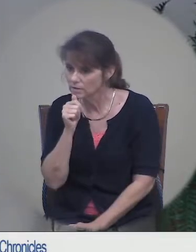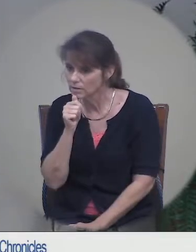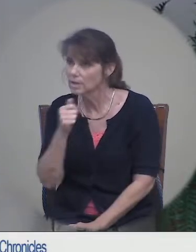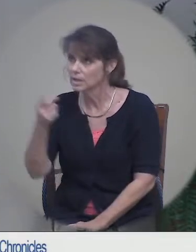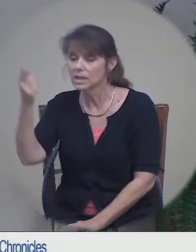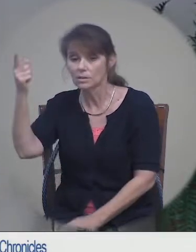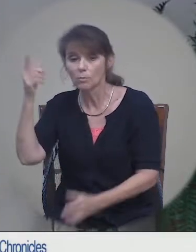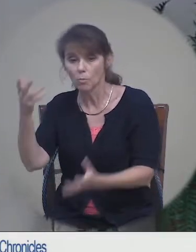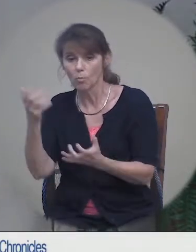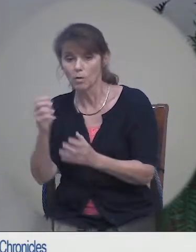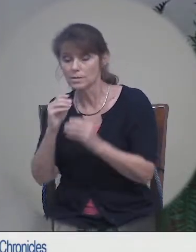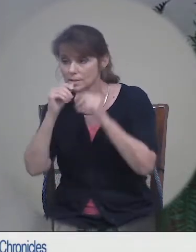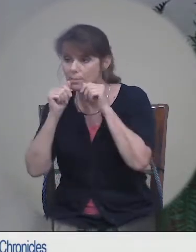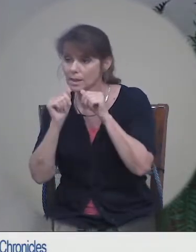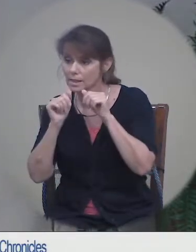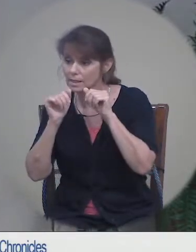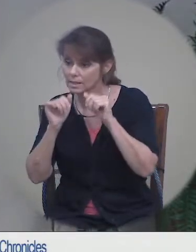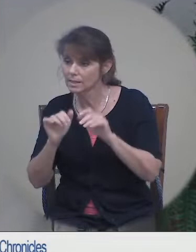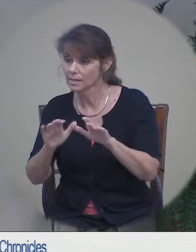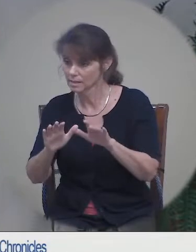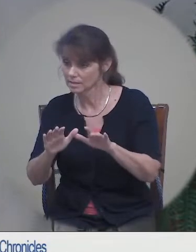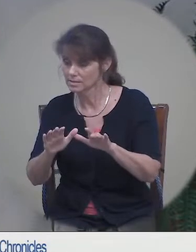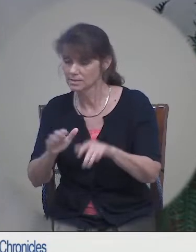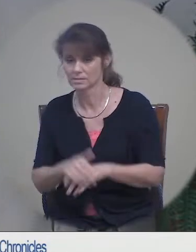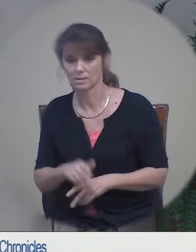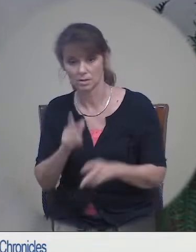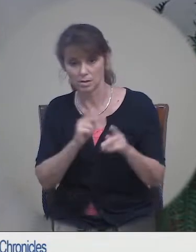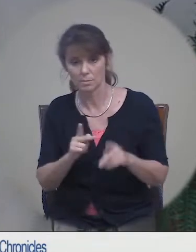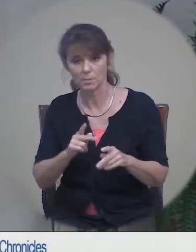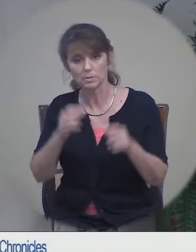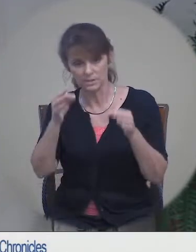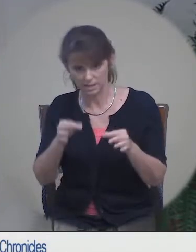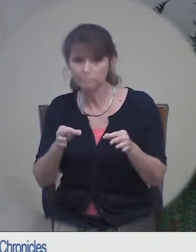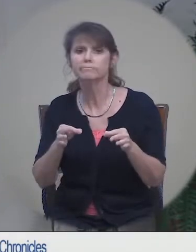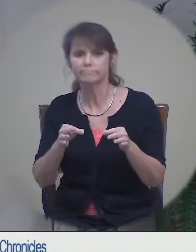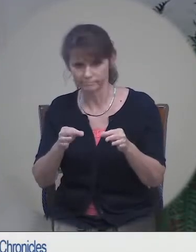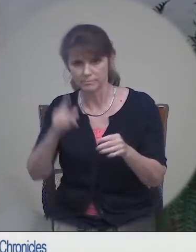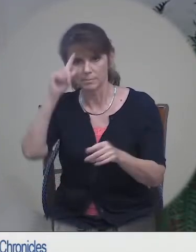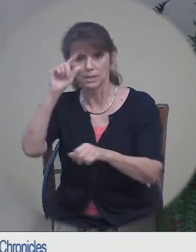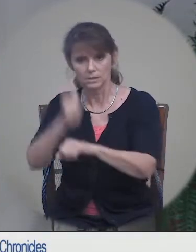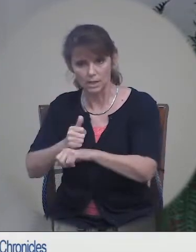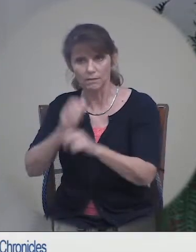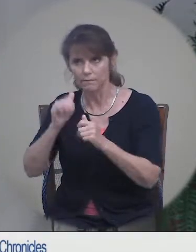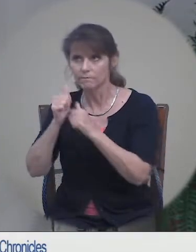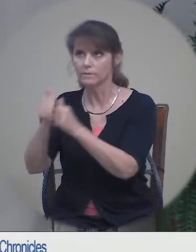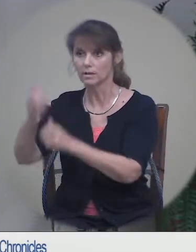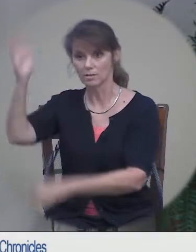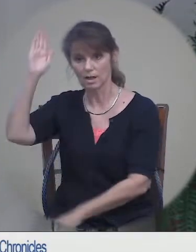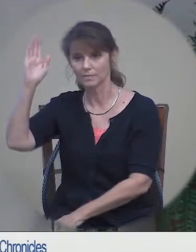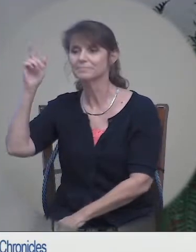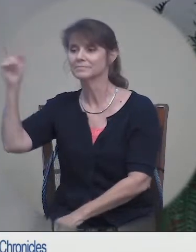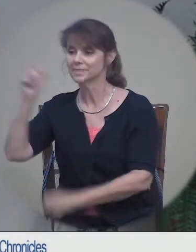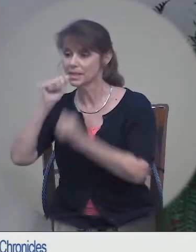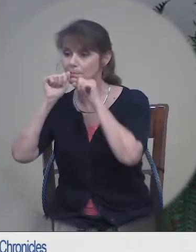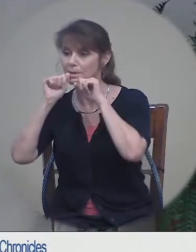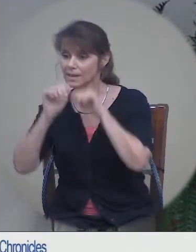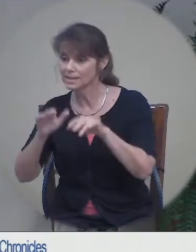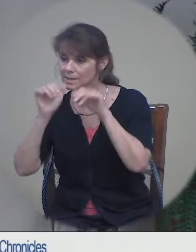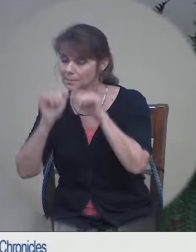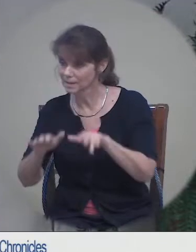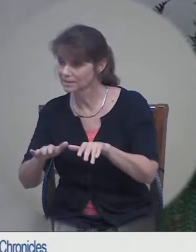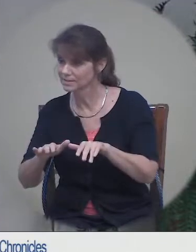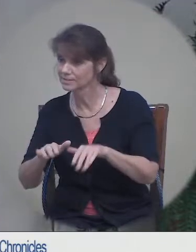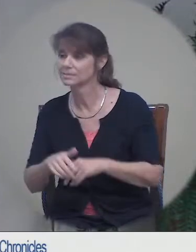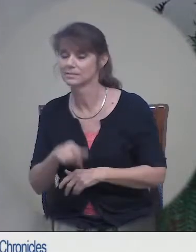bless. And we see people, when they turn their hearts back to God and do what's right, that's exactly what he does. And in King